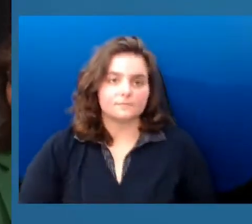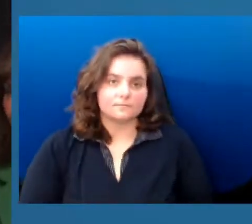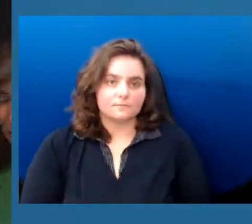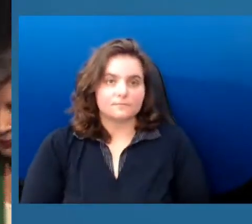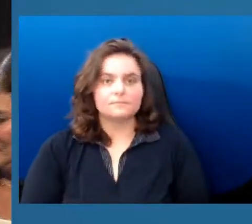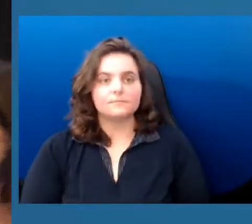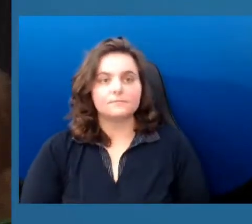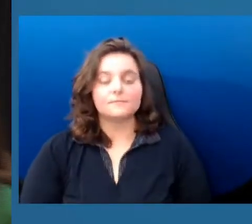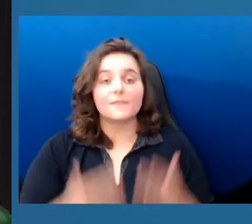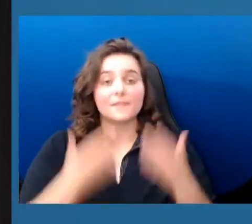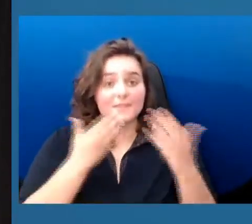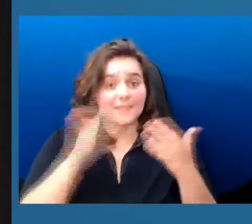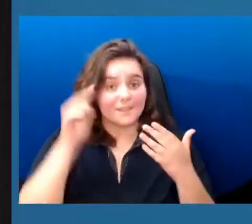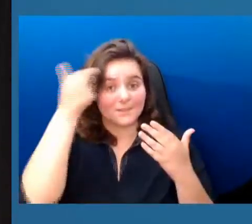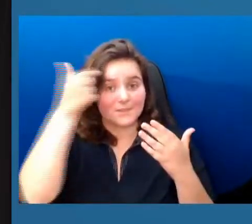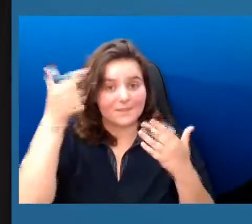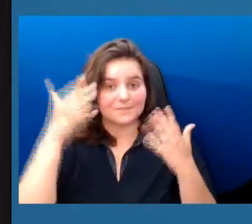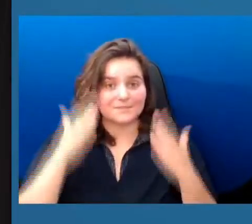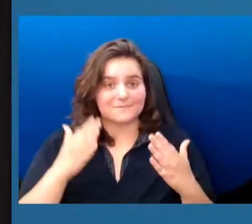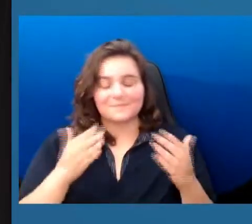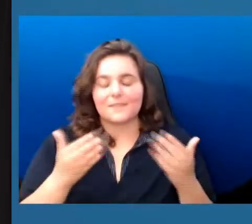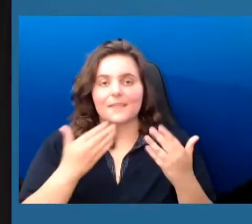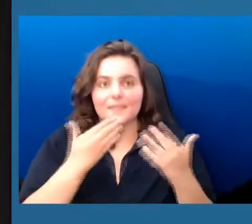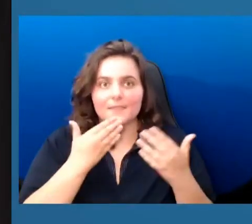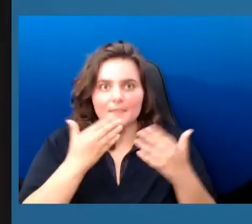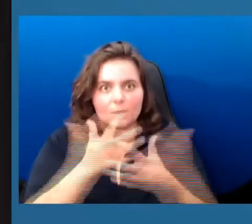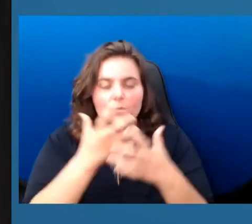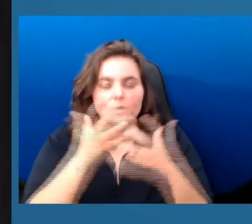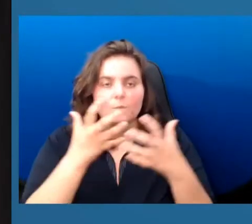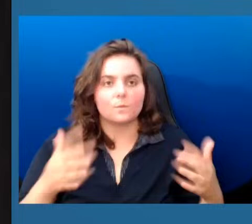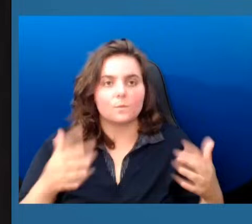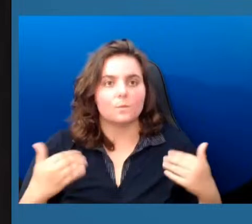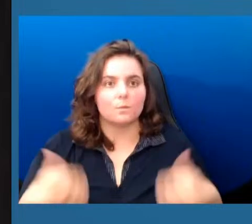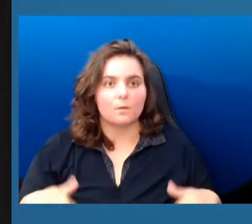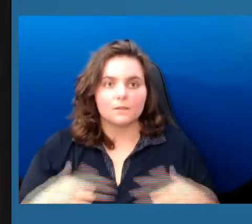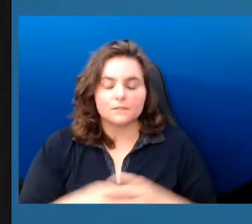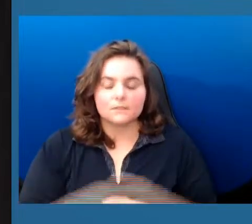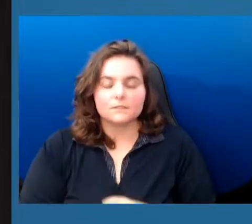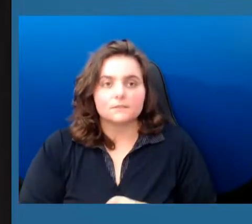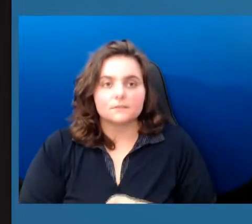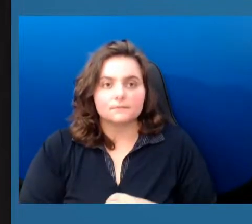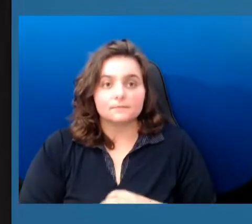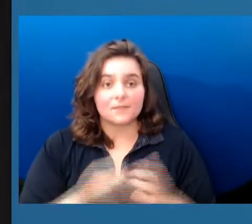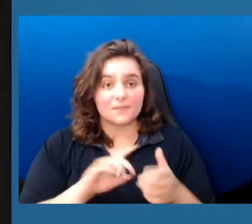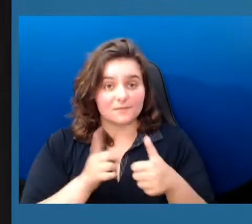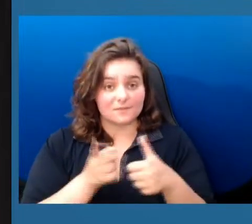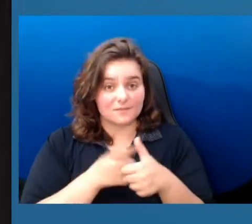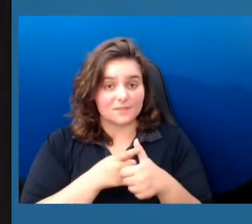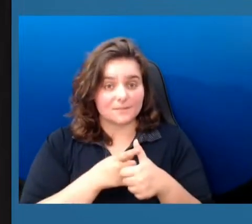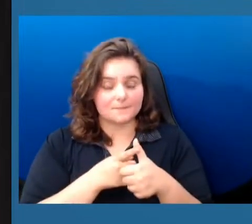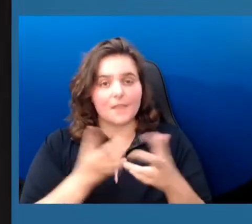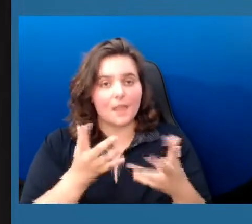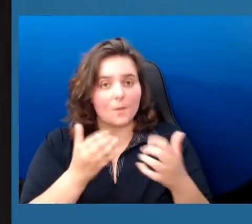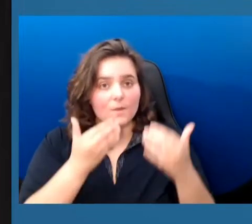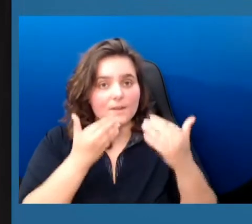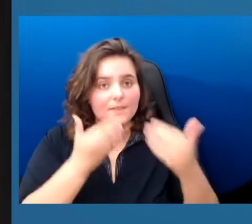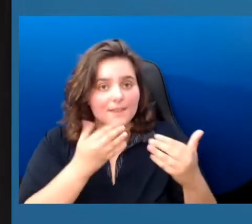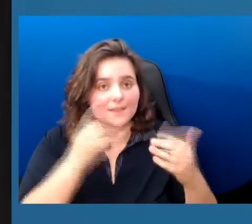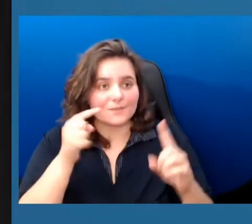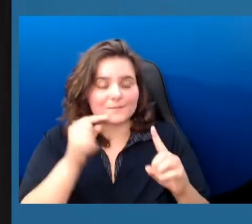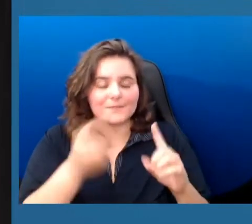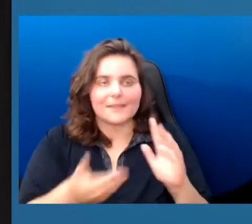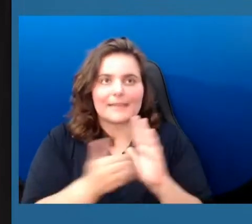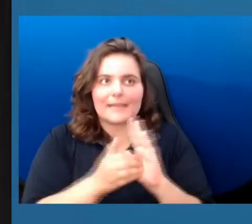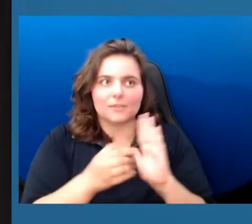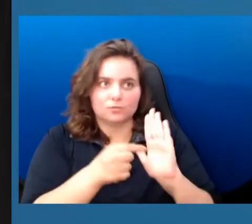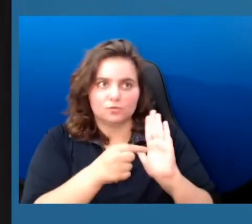Thank you, Governor. Thank you so very much. First, Governor, I want to thank you for once again showing that